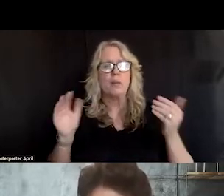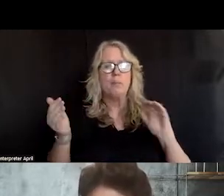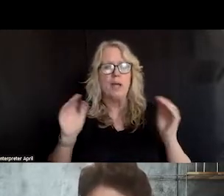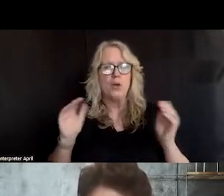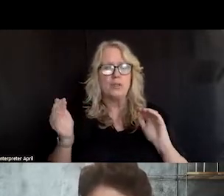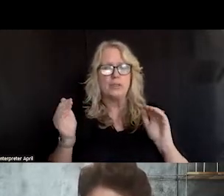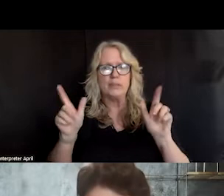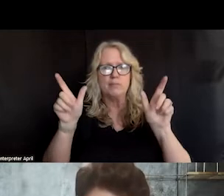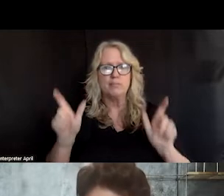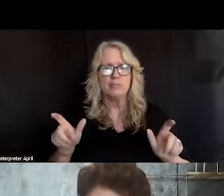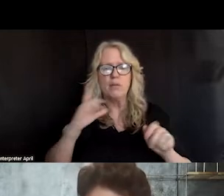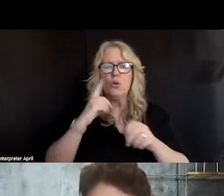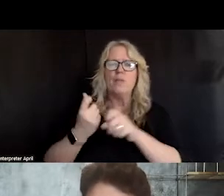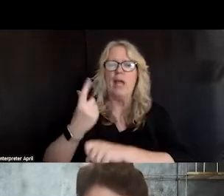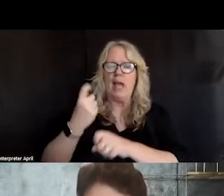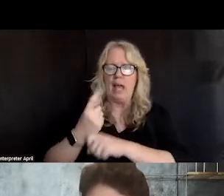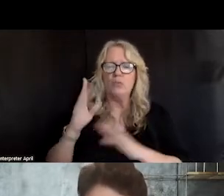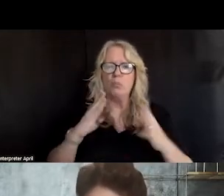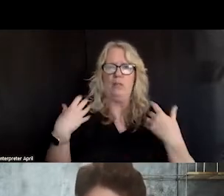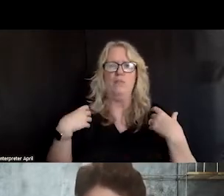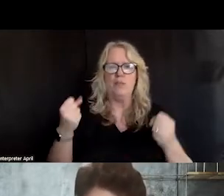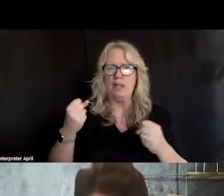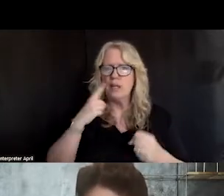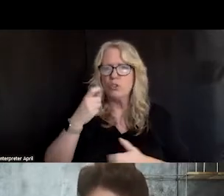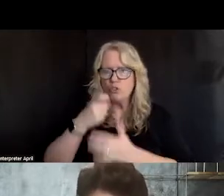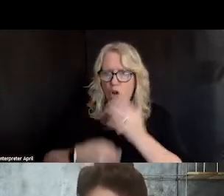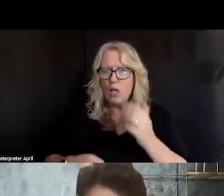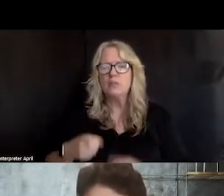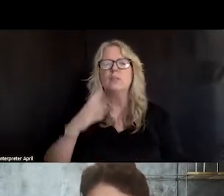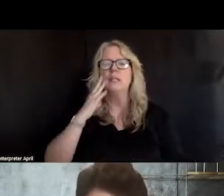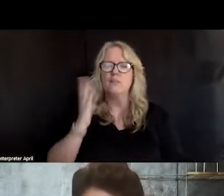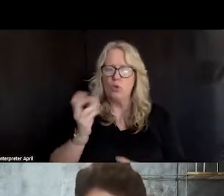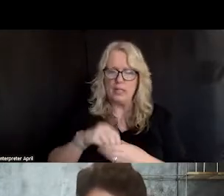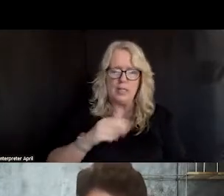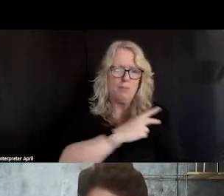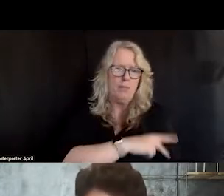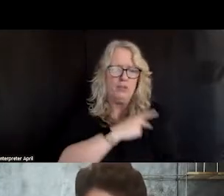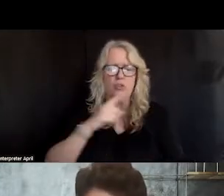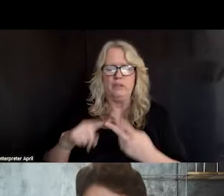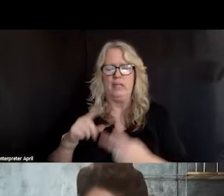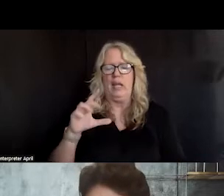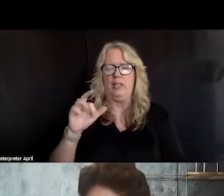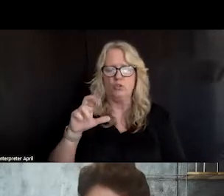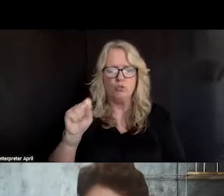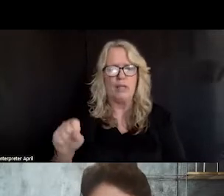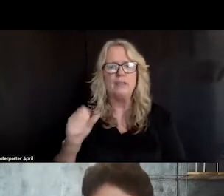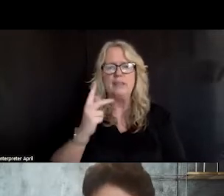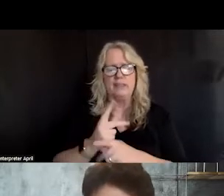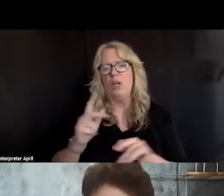of the annual behavioral health costs. And this includes both acute inpatient costs and crisis care system